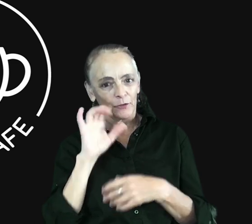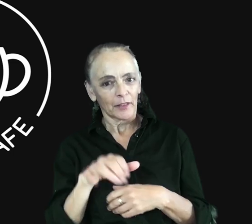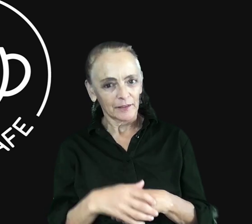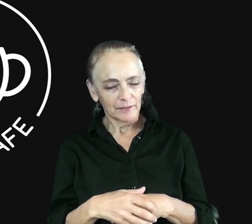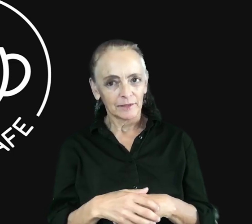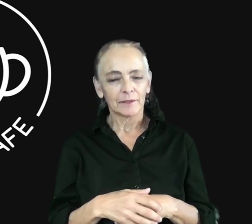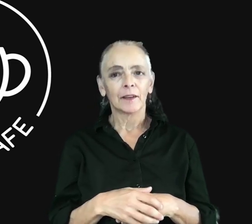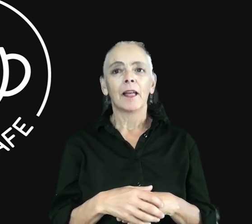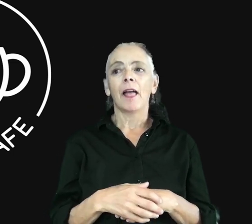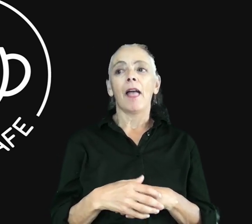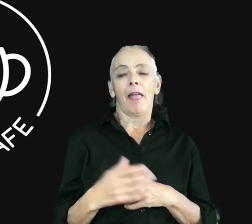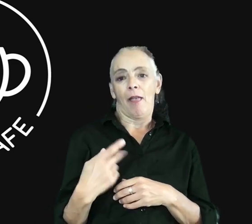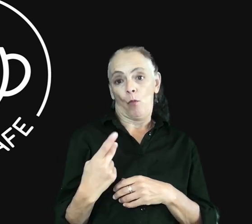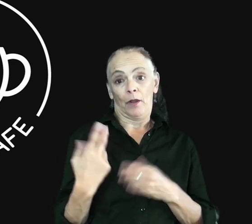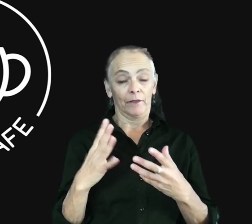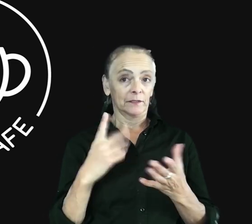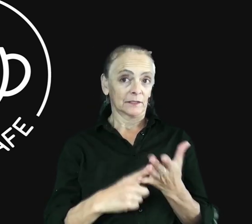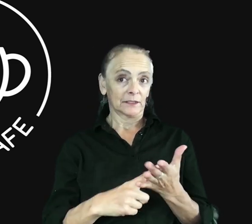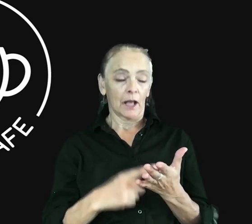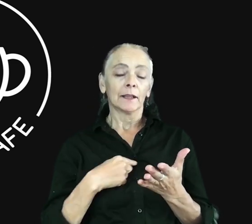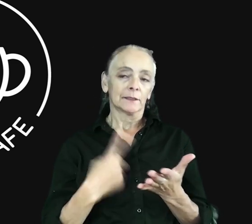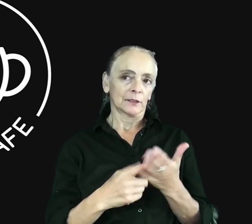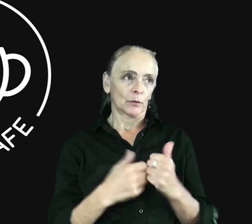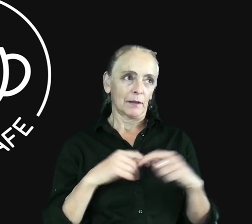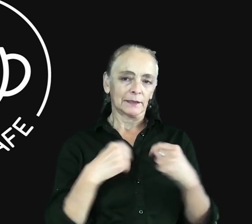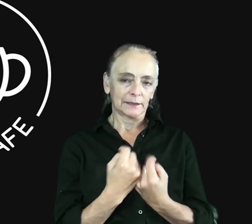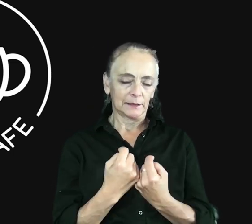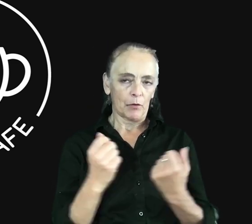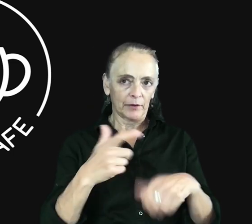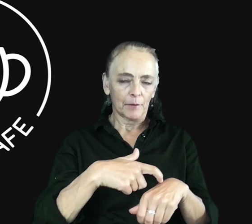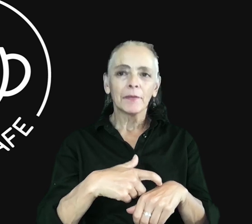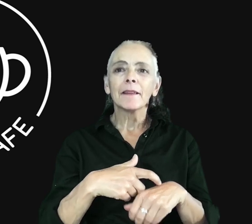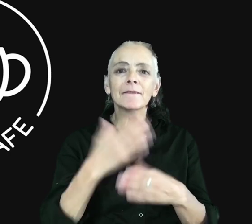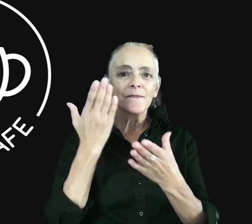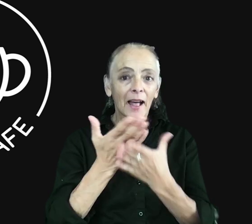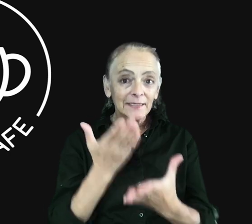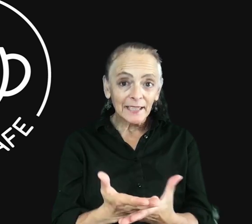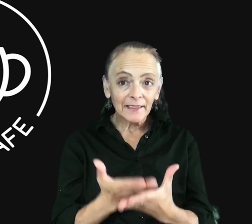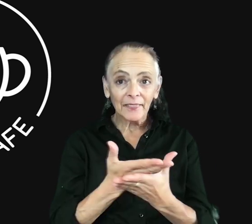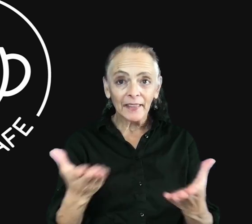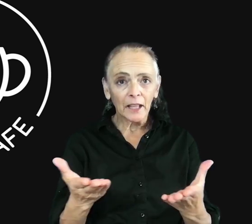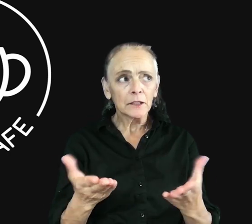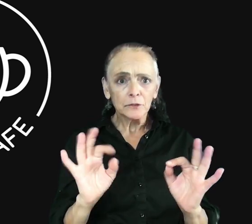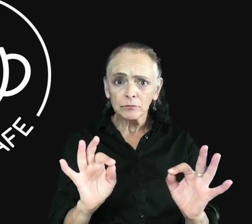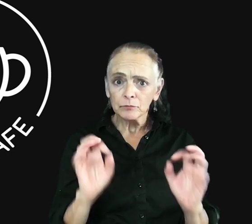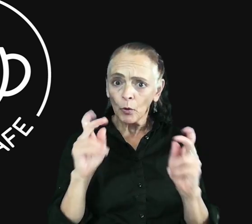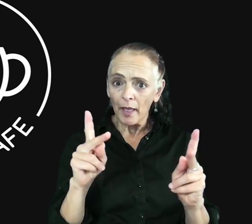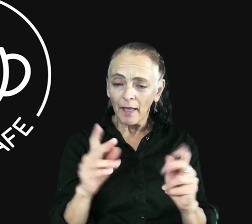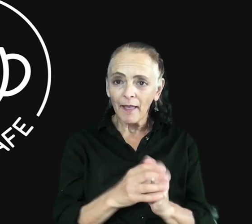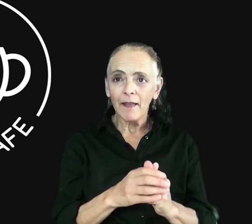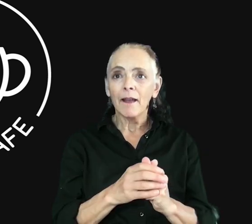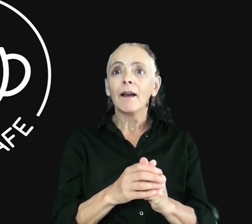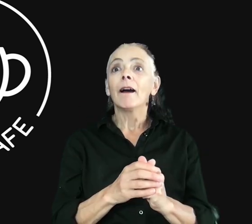you know you and i have talked about this i talk about it with my team all the time it's like validating things is okay coming in and saying